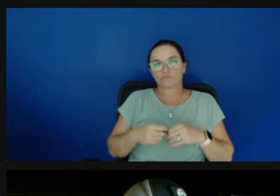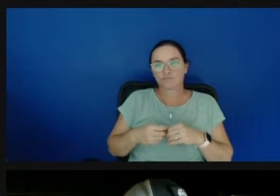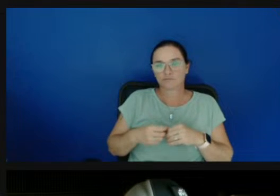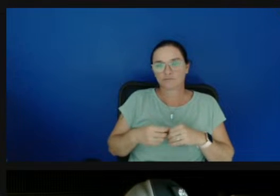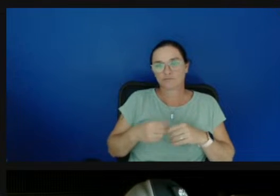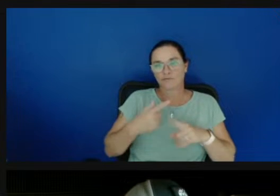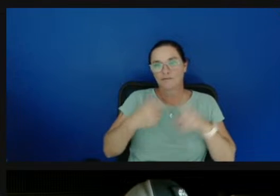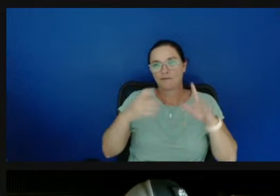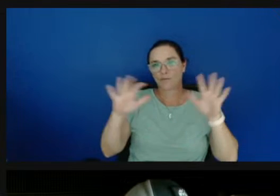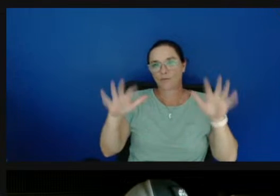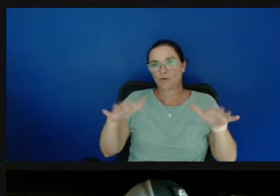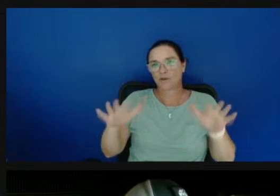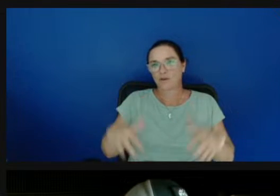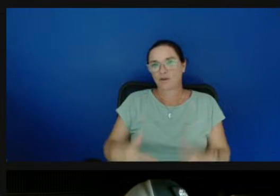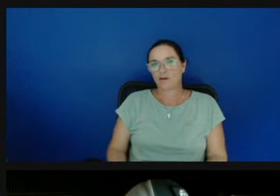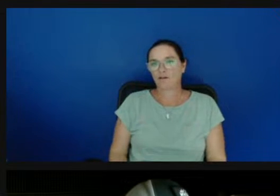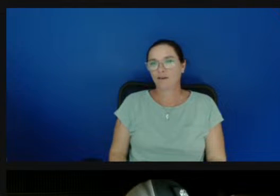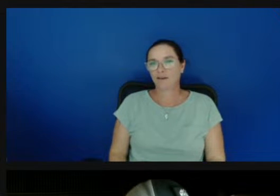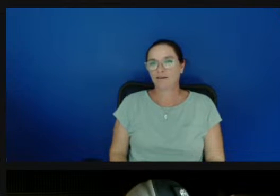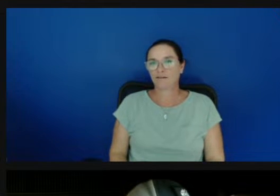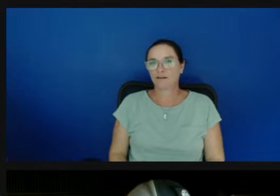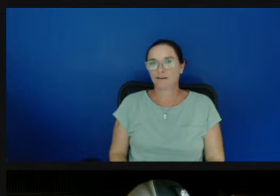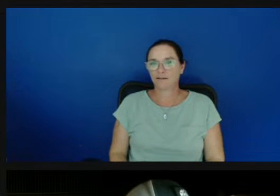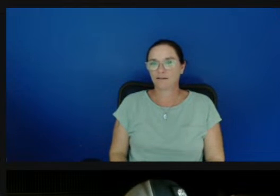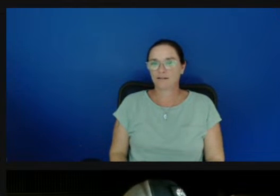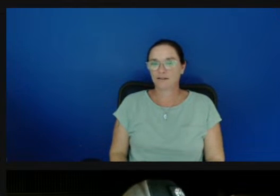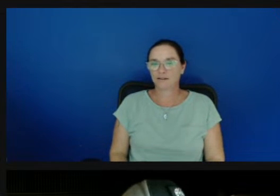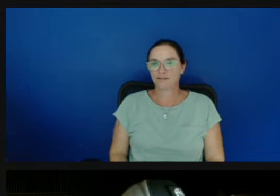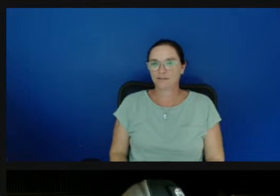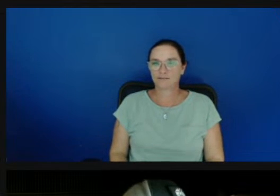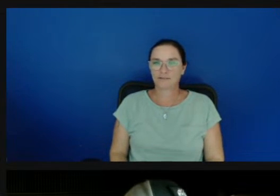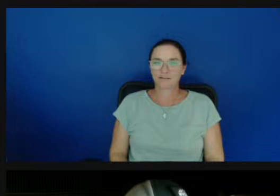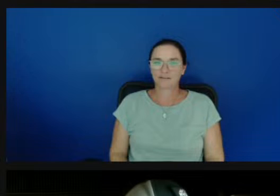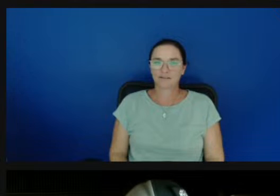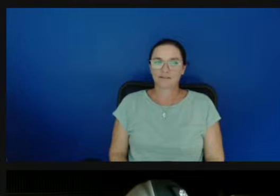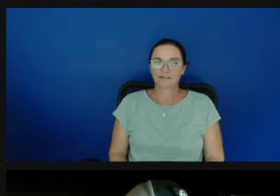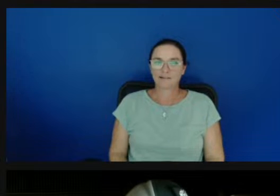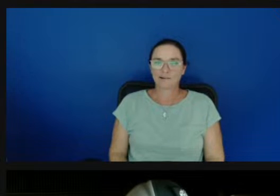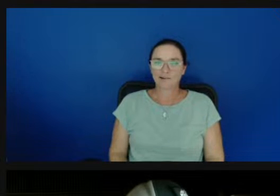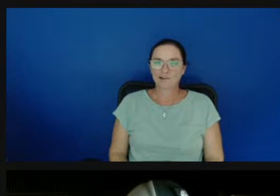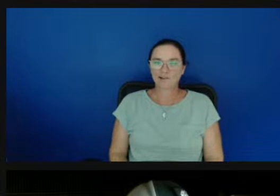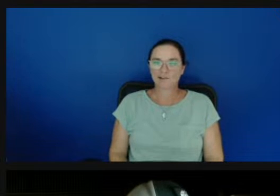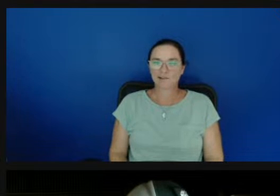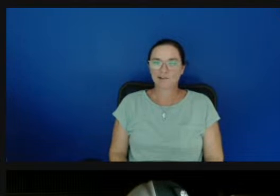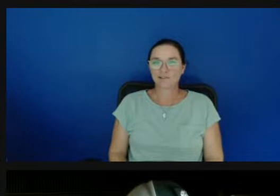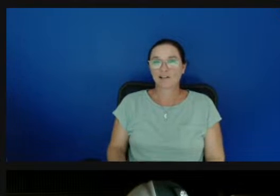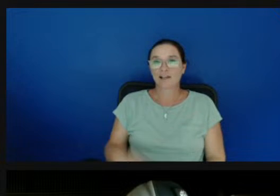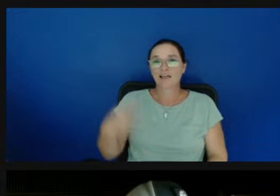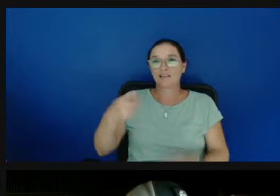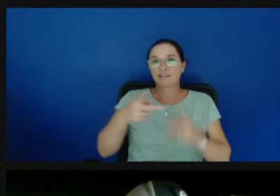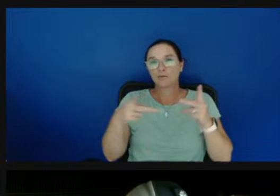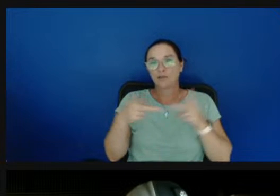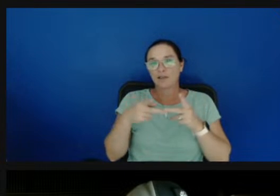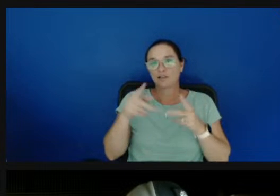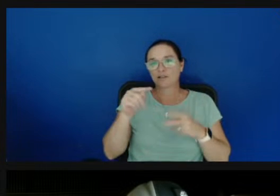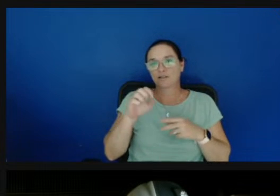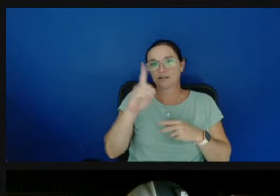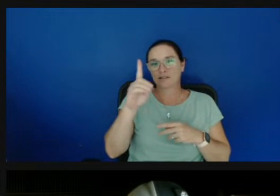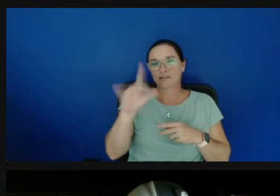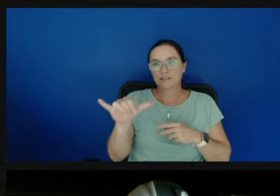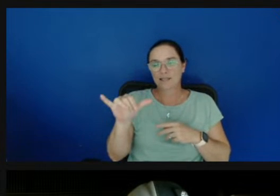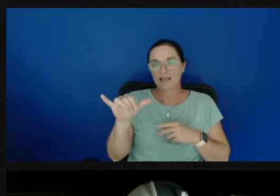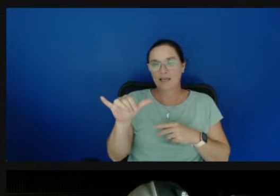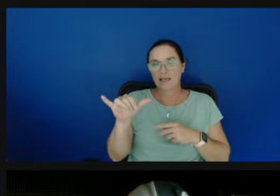this ash, just about everywhere. Here is a place where Teddy pawed his